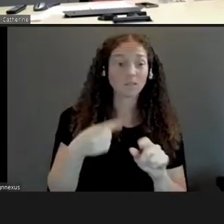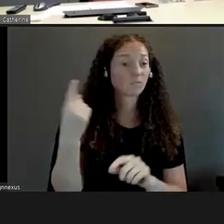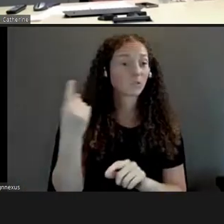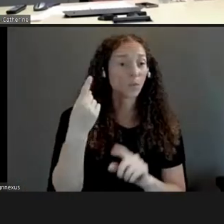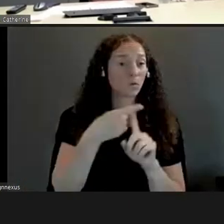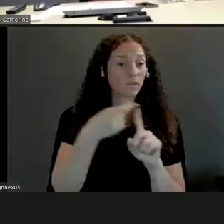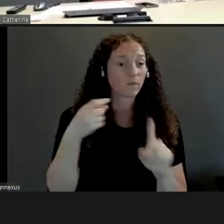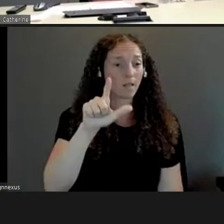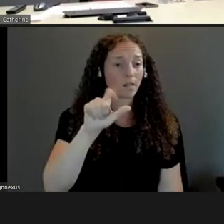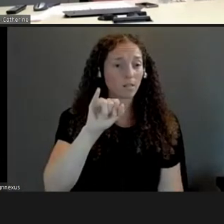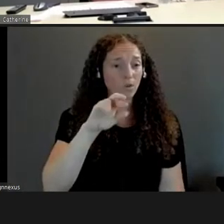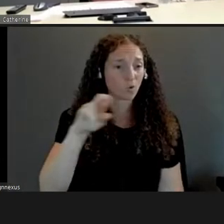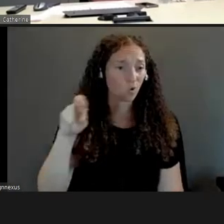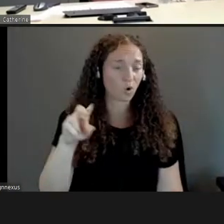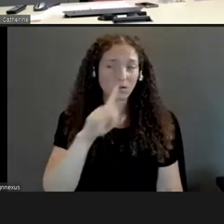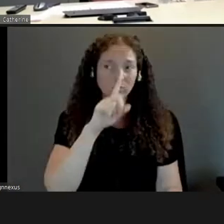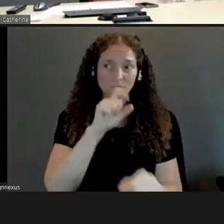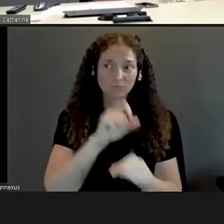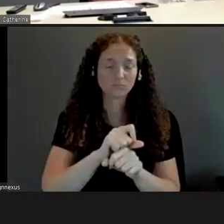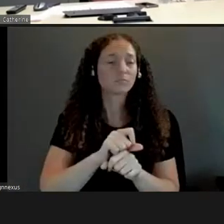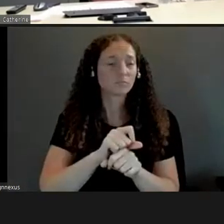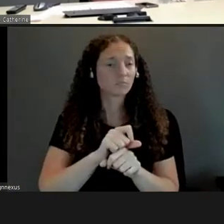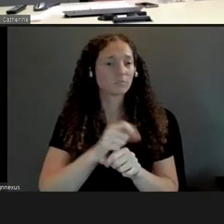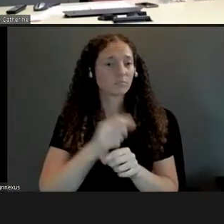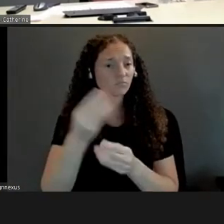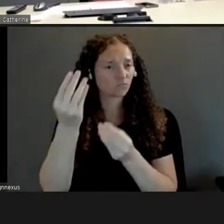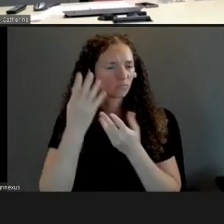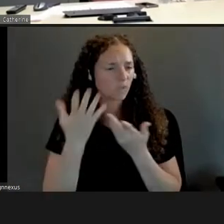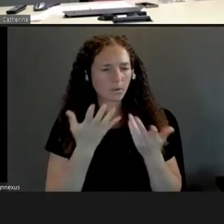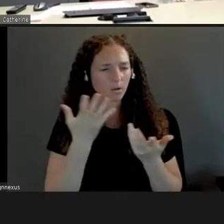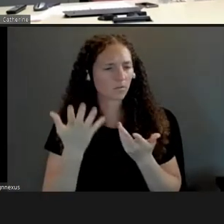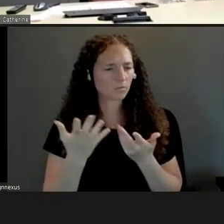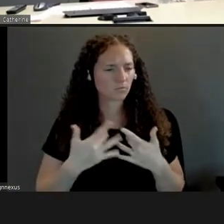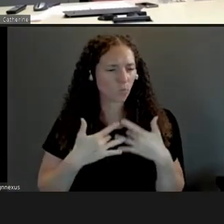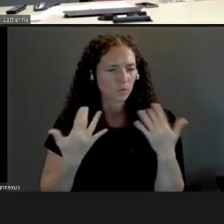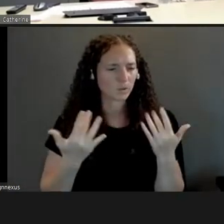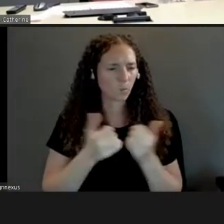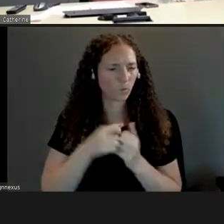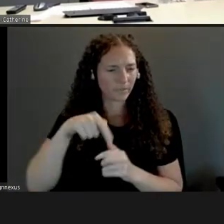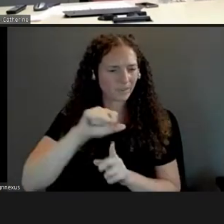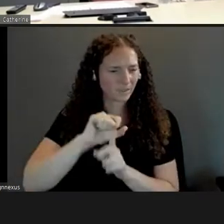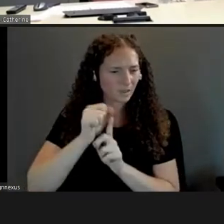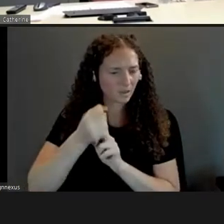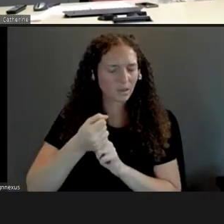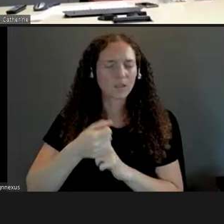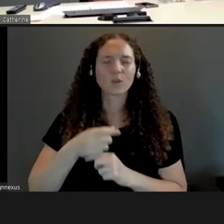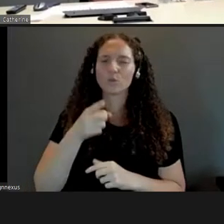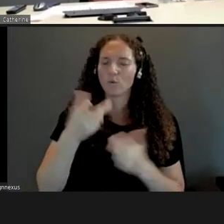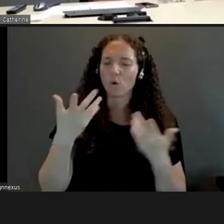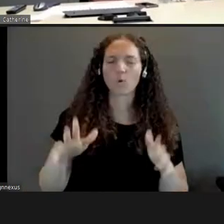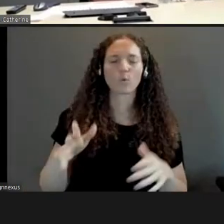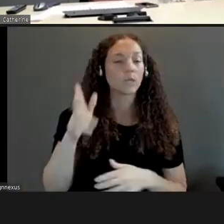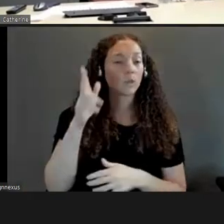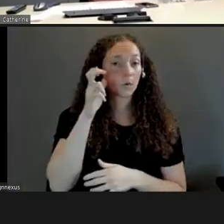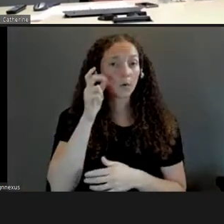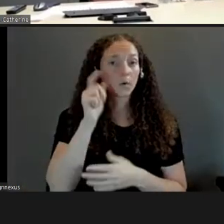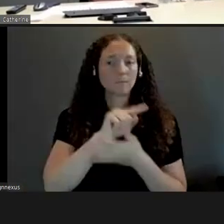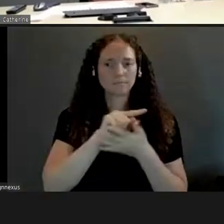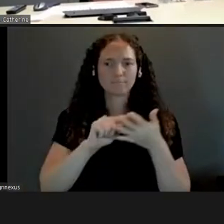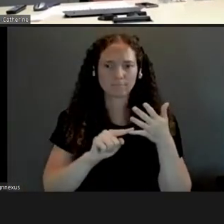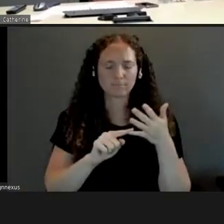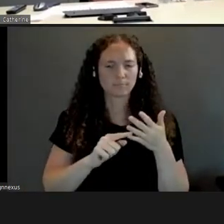us a real update in earnest about where we stand with this? You've heard an overwhelming number of residents